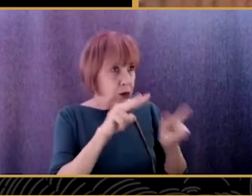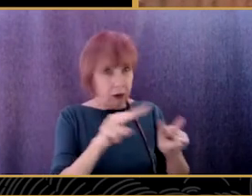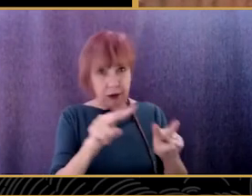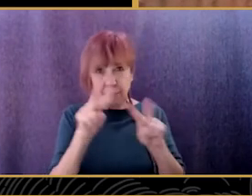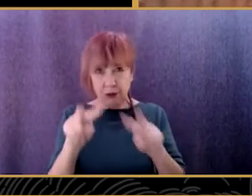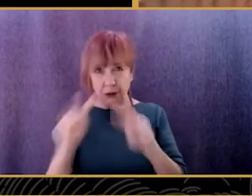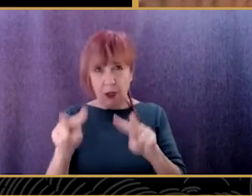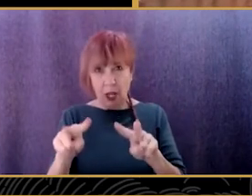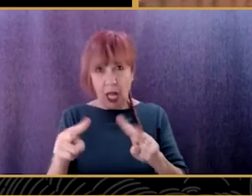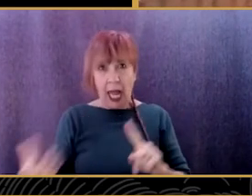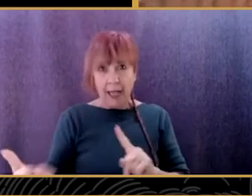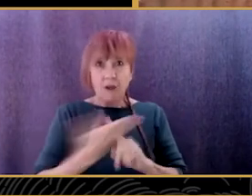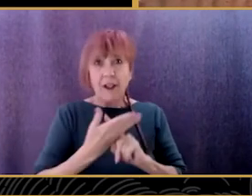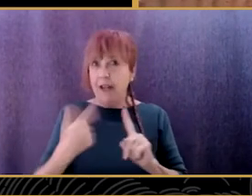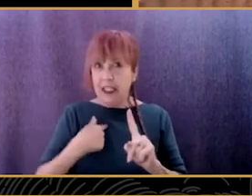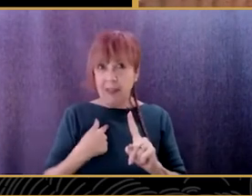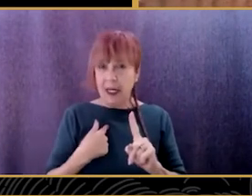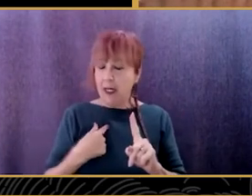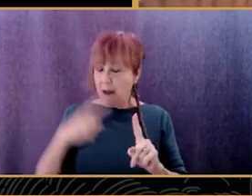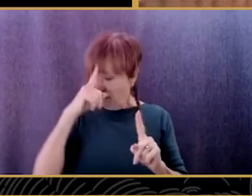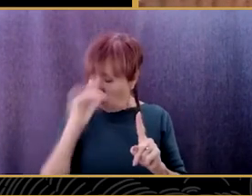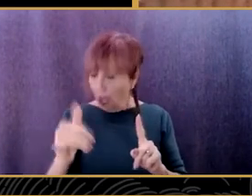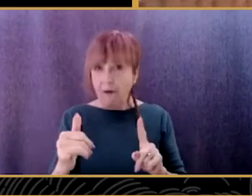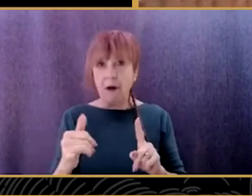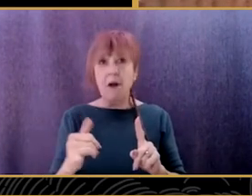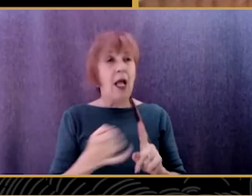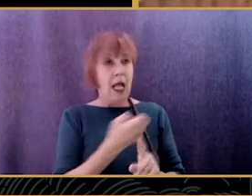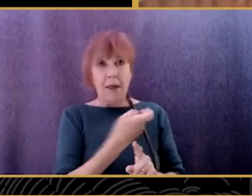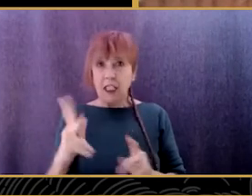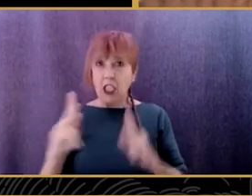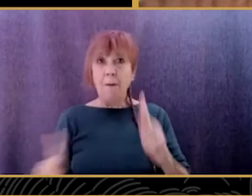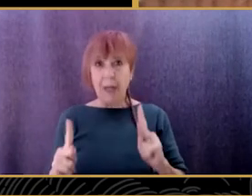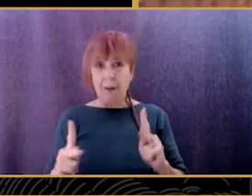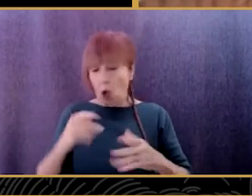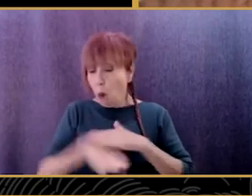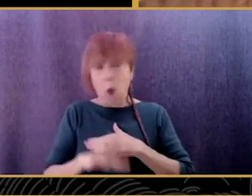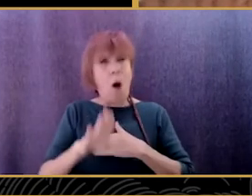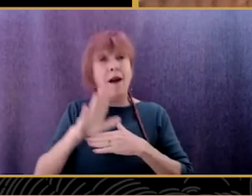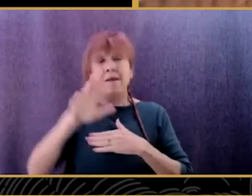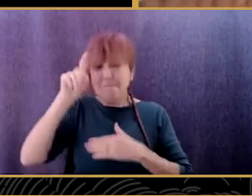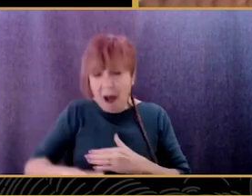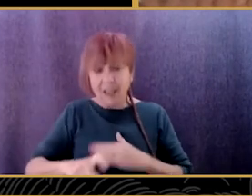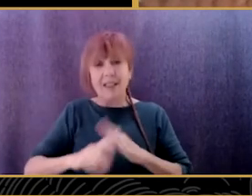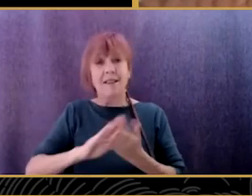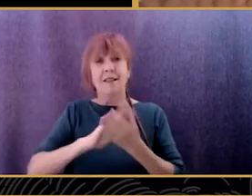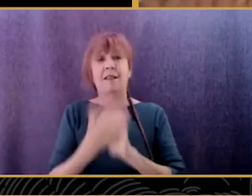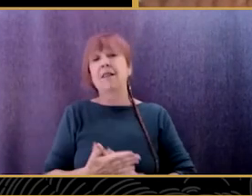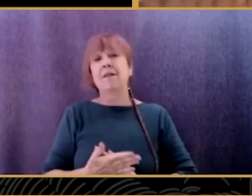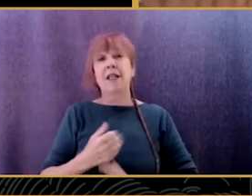witness and for convincing me, once and for all, that some people are born to be poets